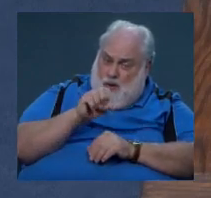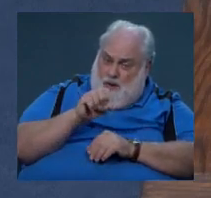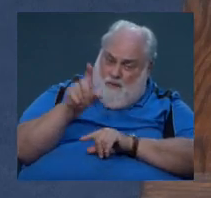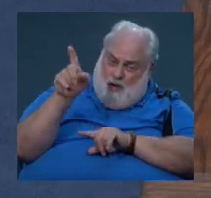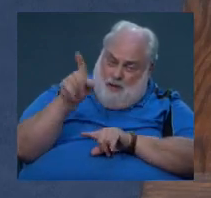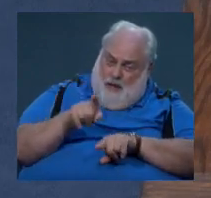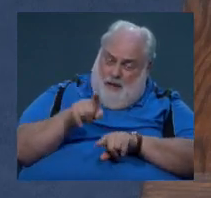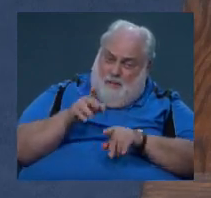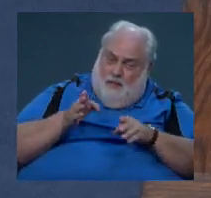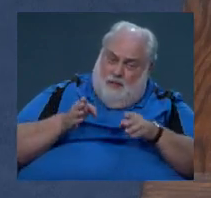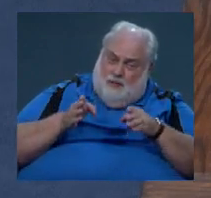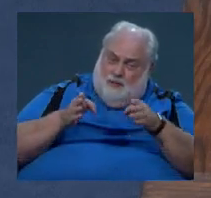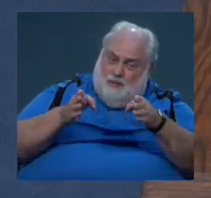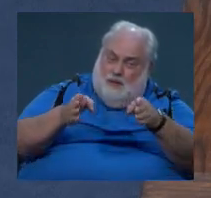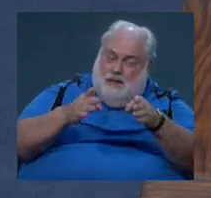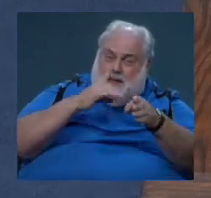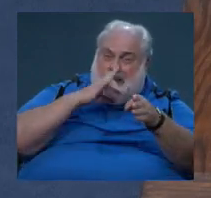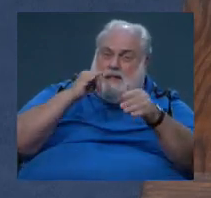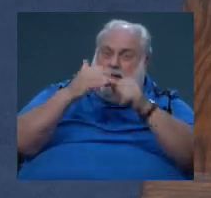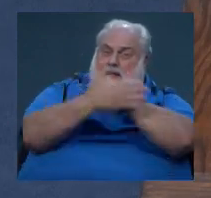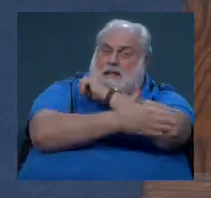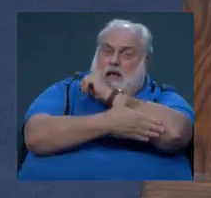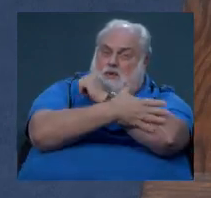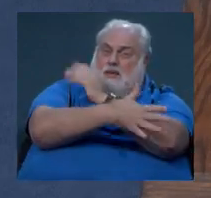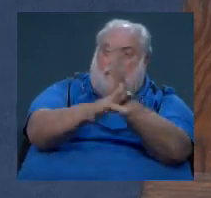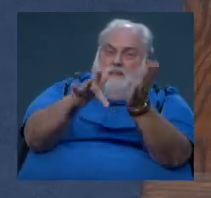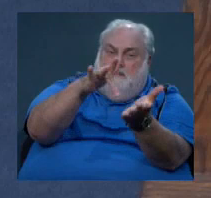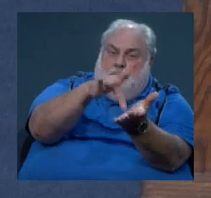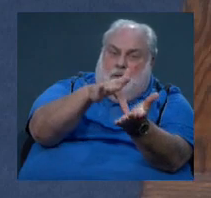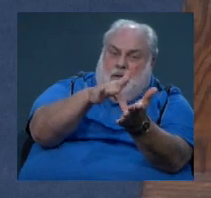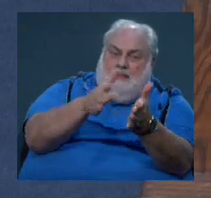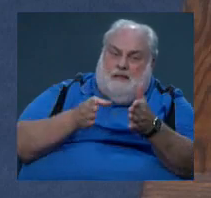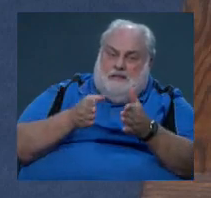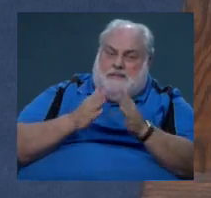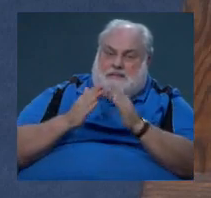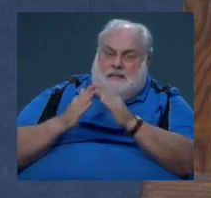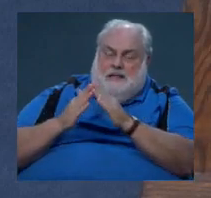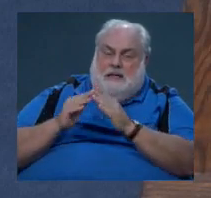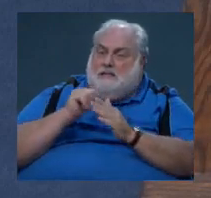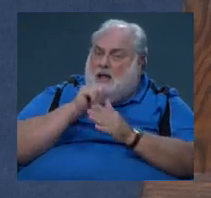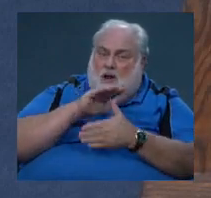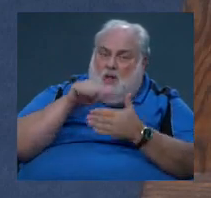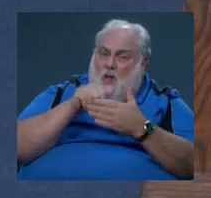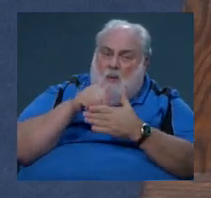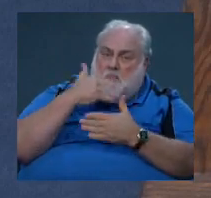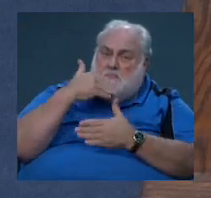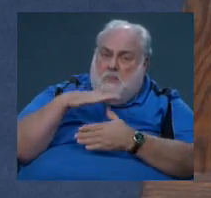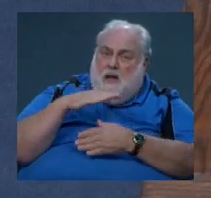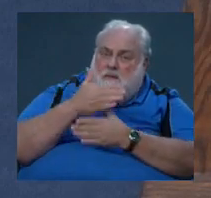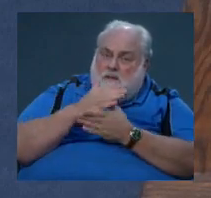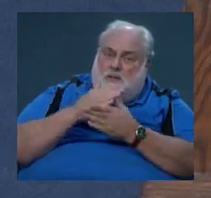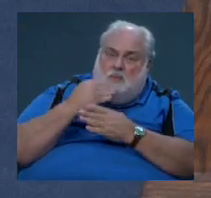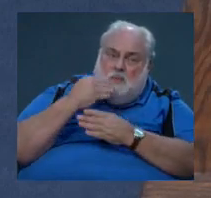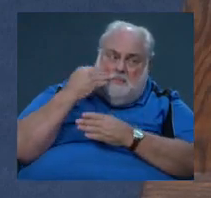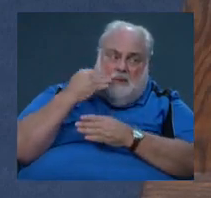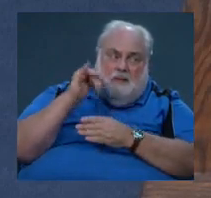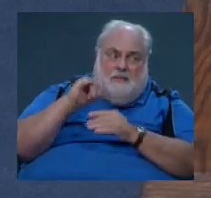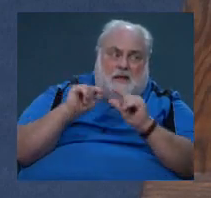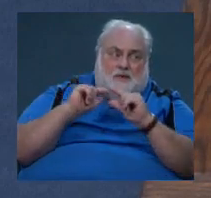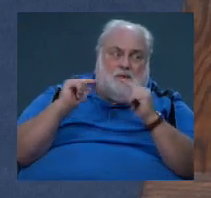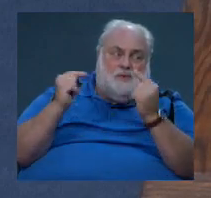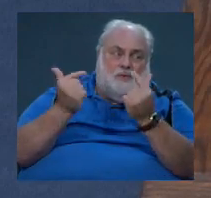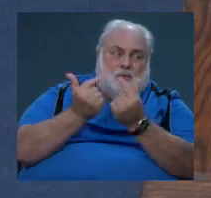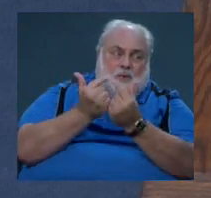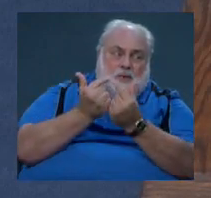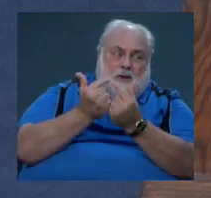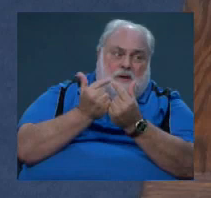down our street, it's like the country in the city. It's not all bad. There are some bad looking homes, but this group here,